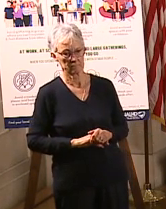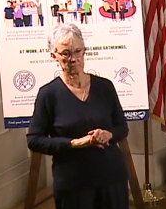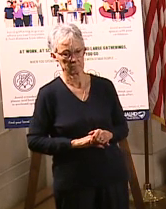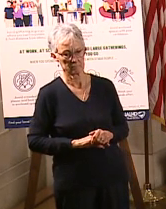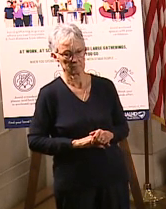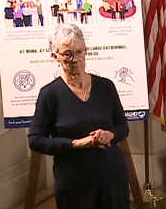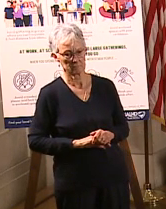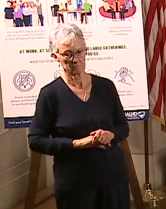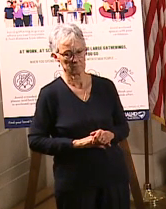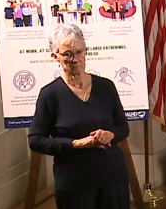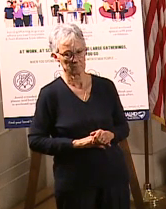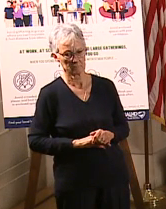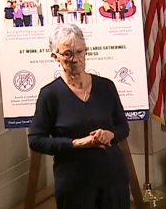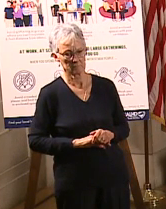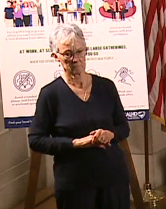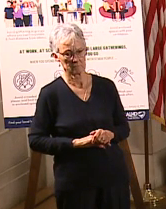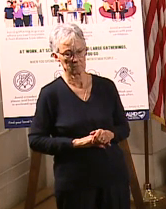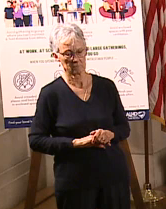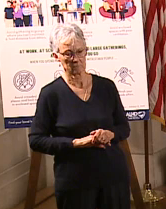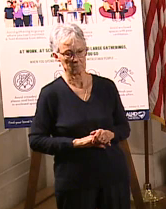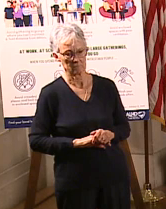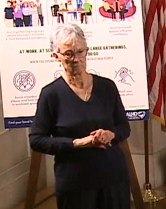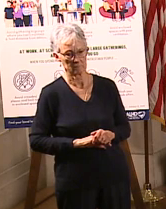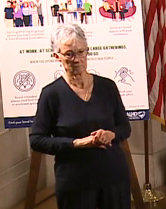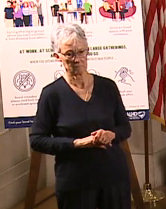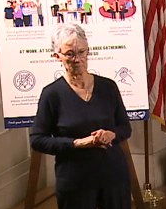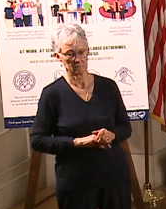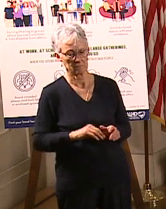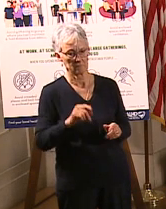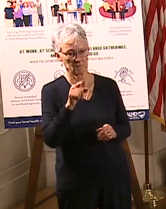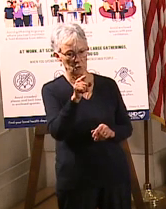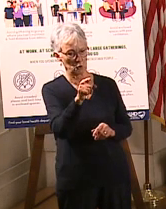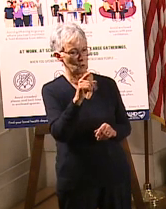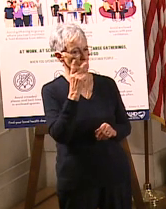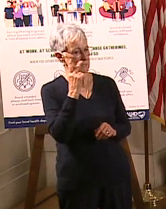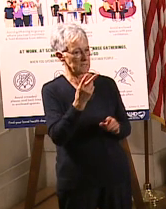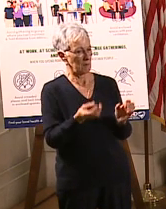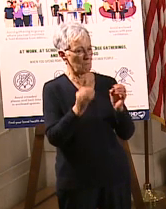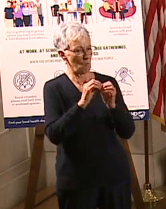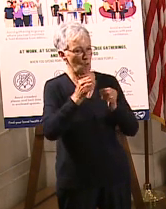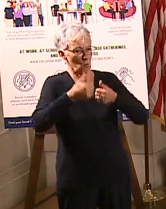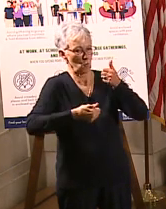you seeing more of, the sex trafficking or the labor trafficking? Sex trafficking.